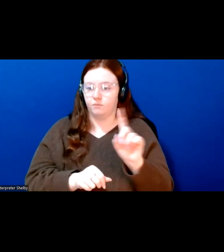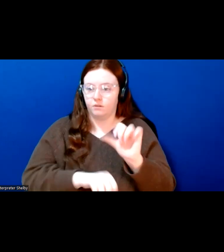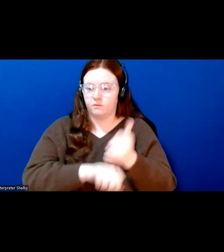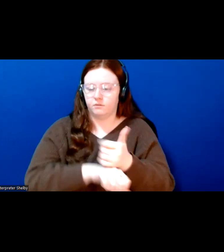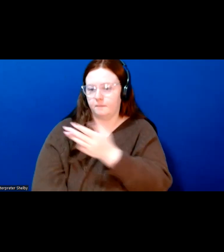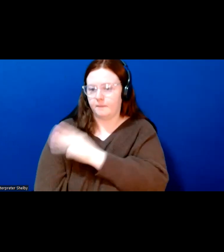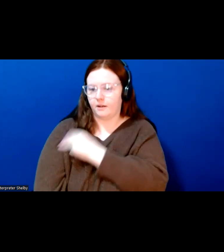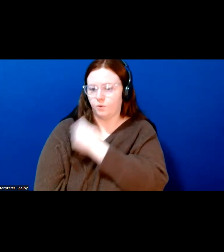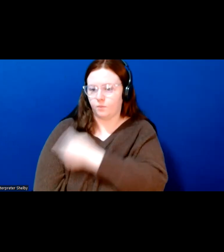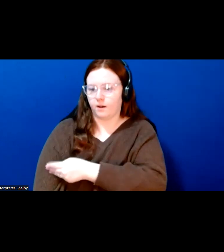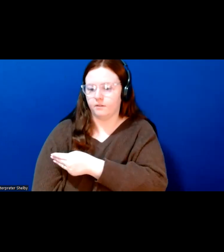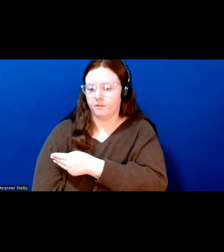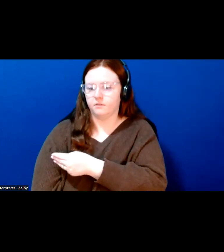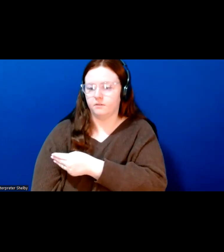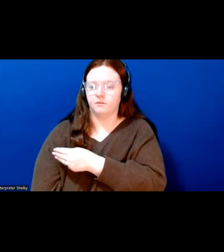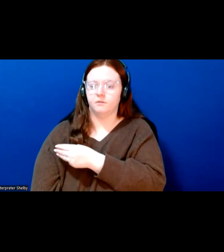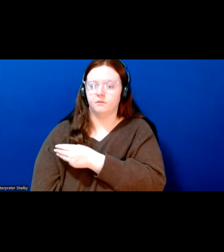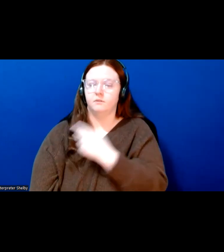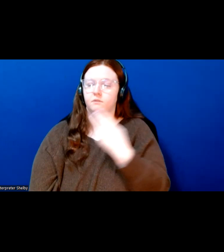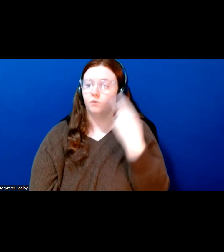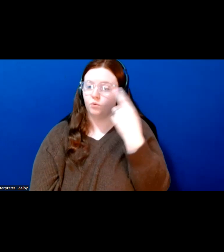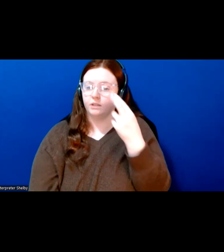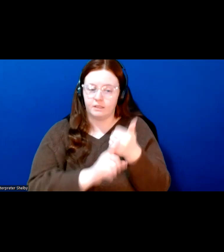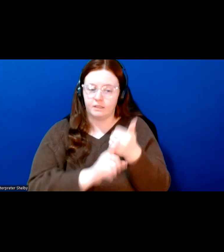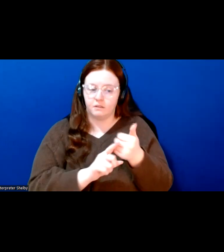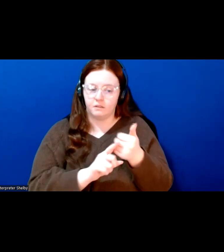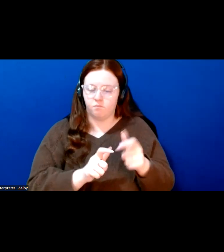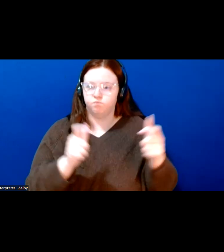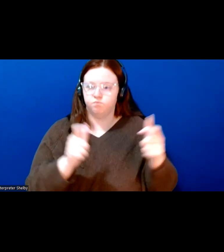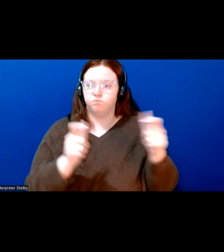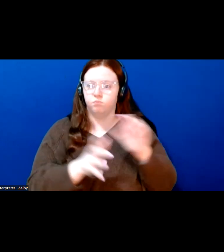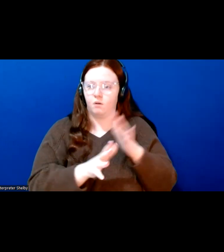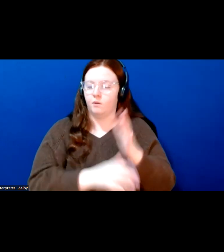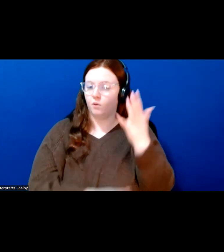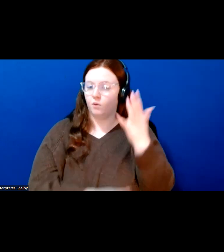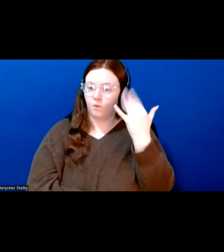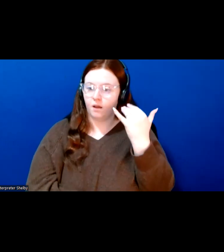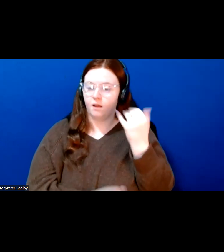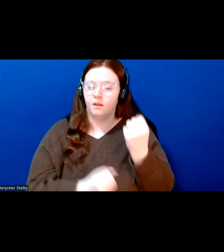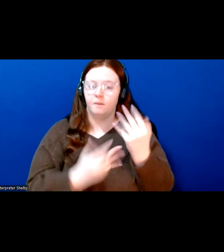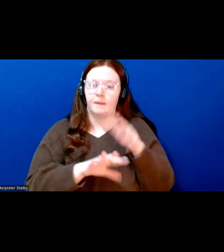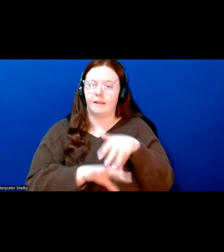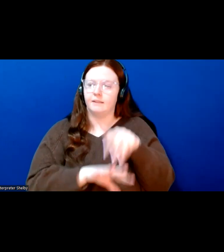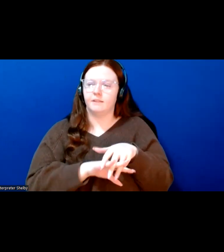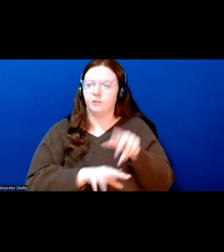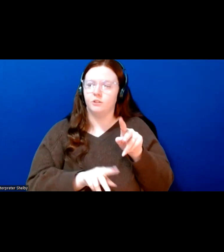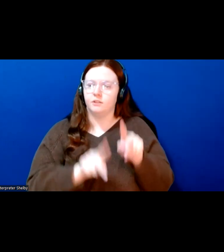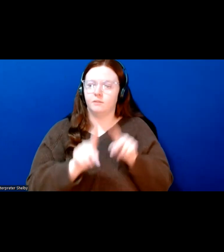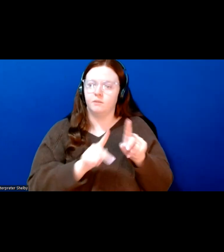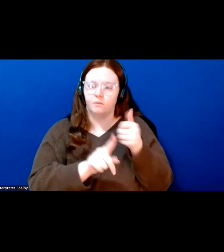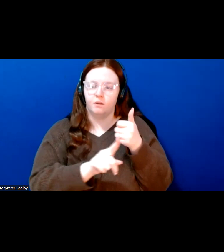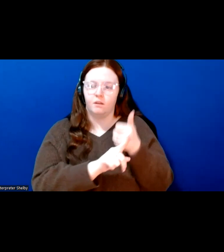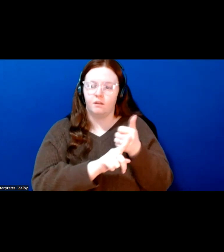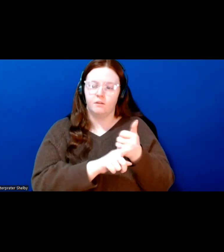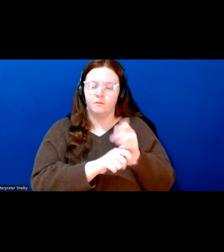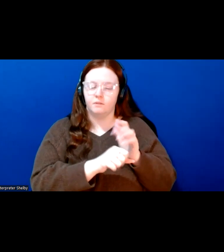reason why it's flourished is because Indigenous folks have really championed